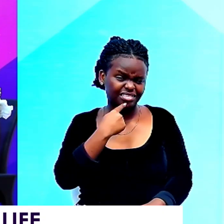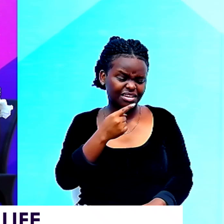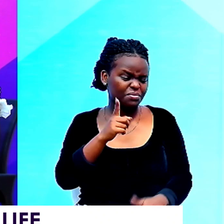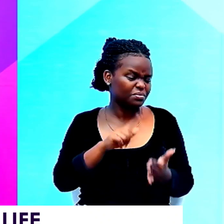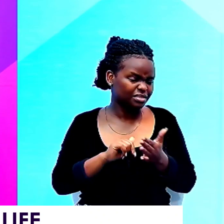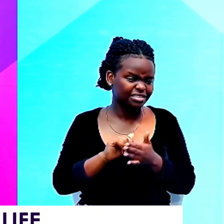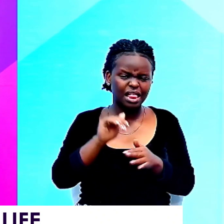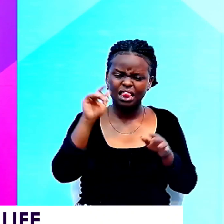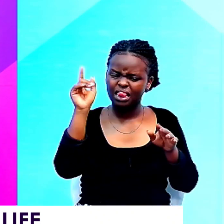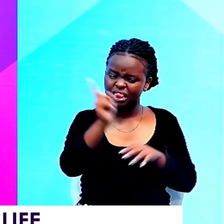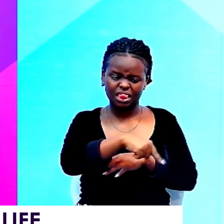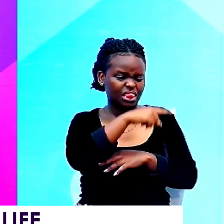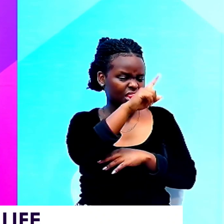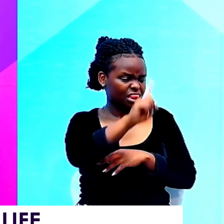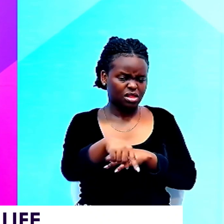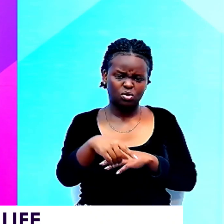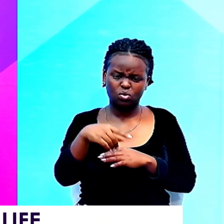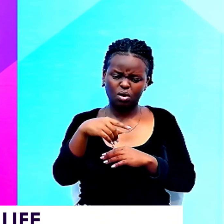They would argue that